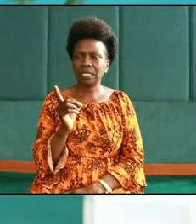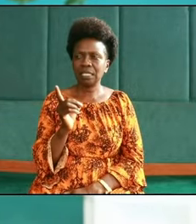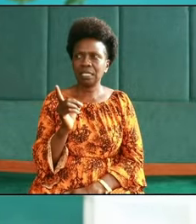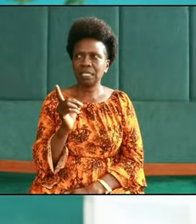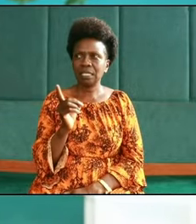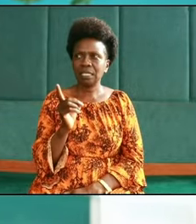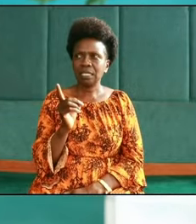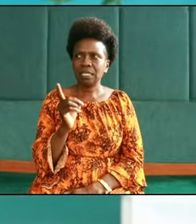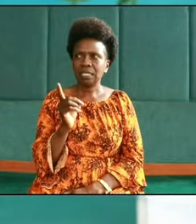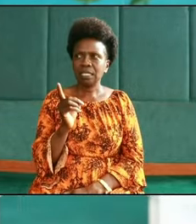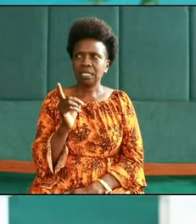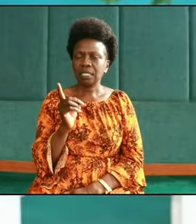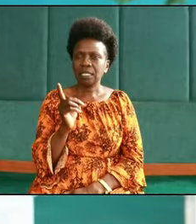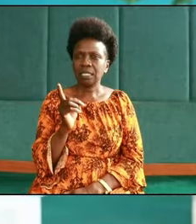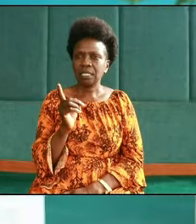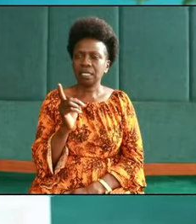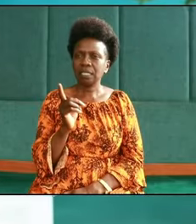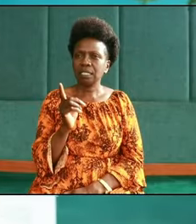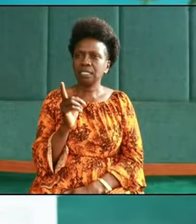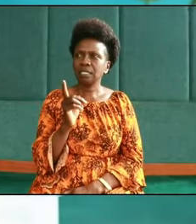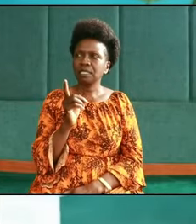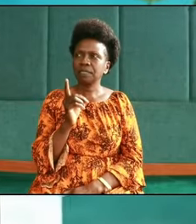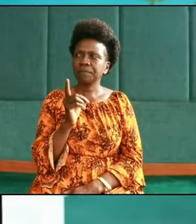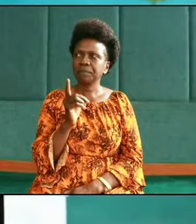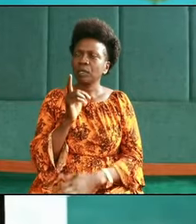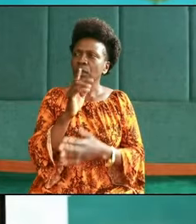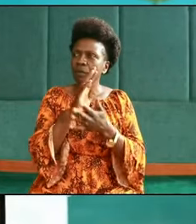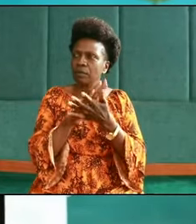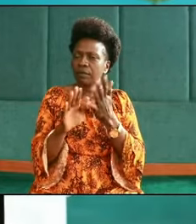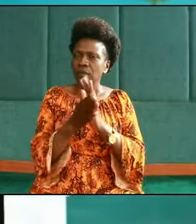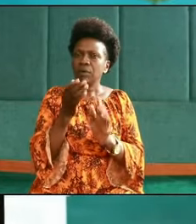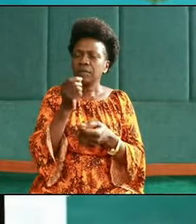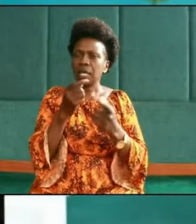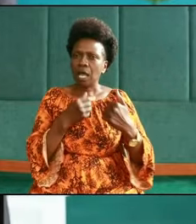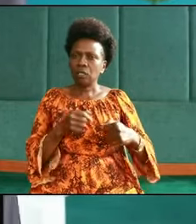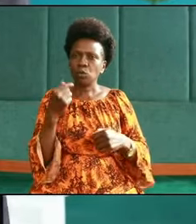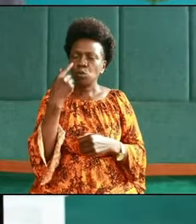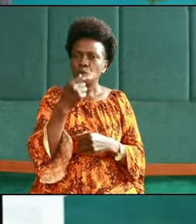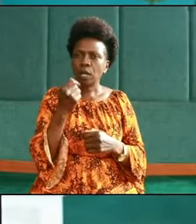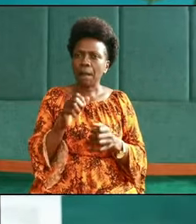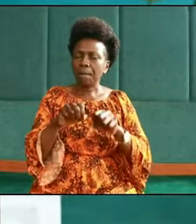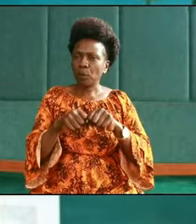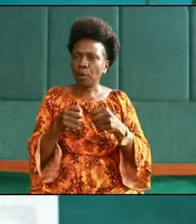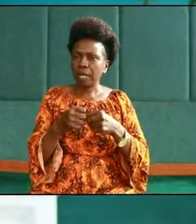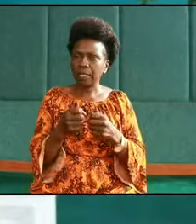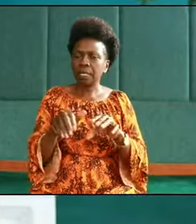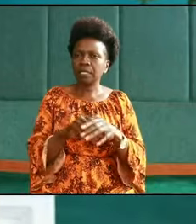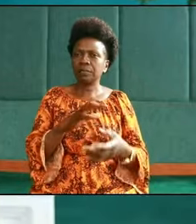subject of the contrite and those who are broken in the spirit.